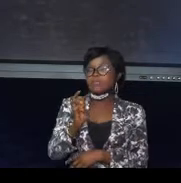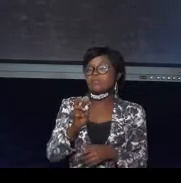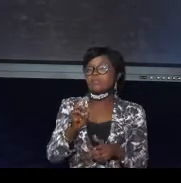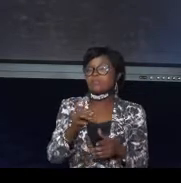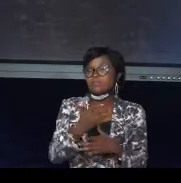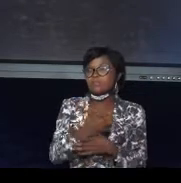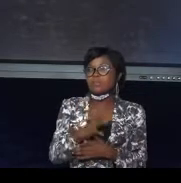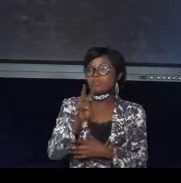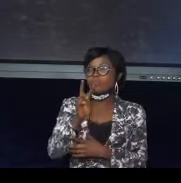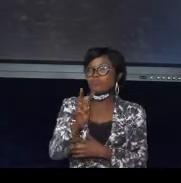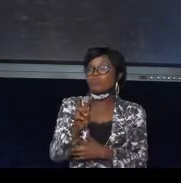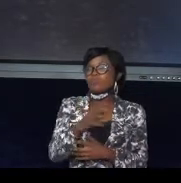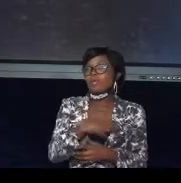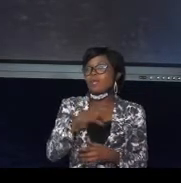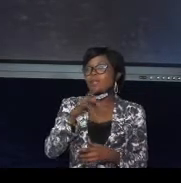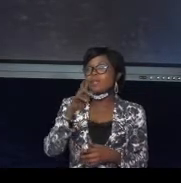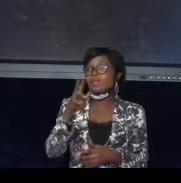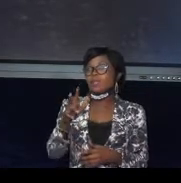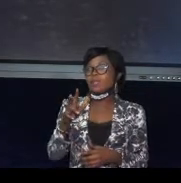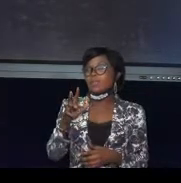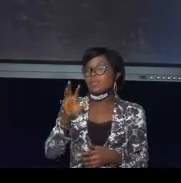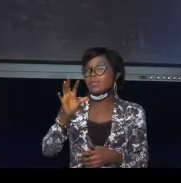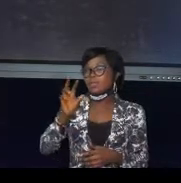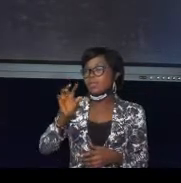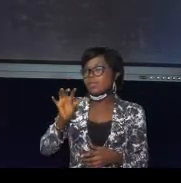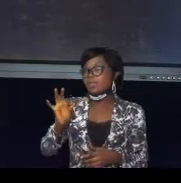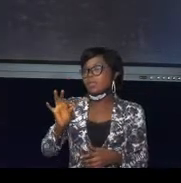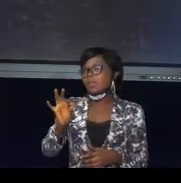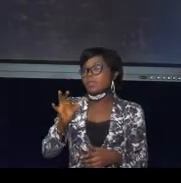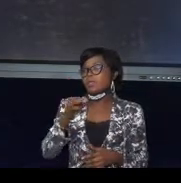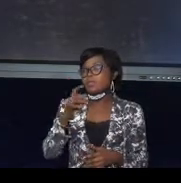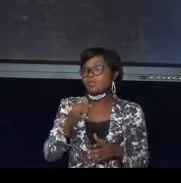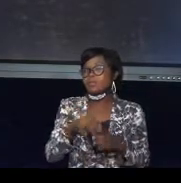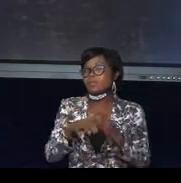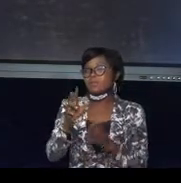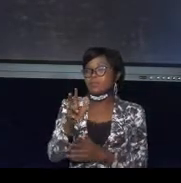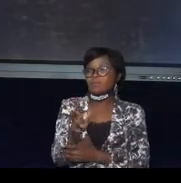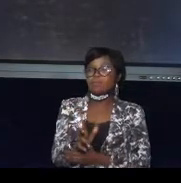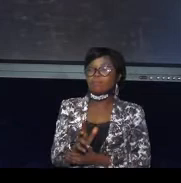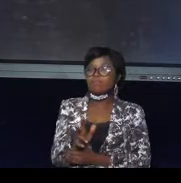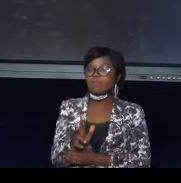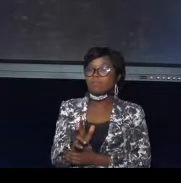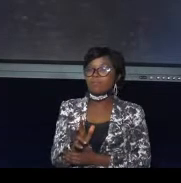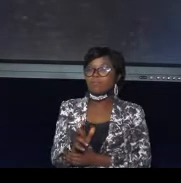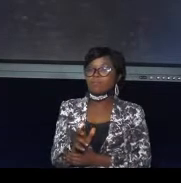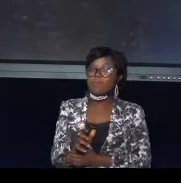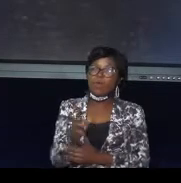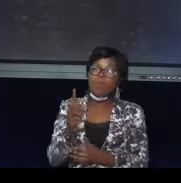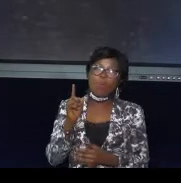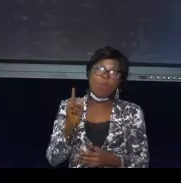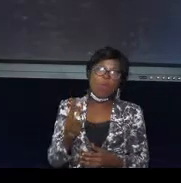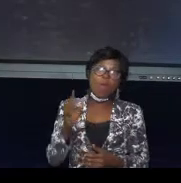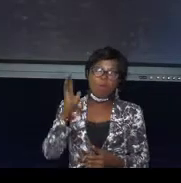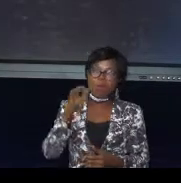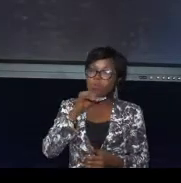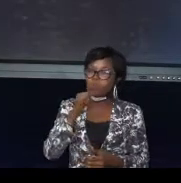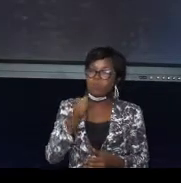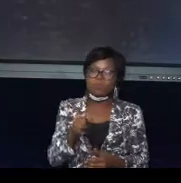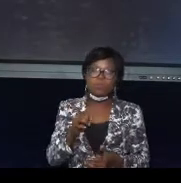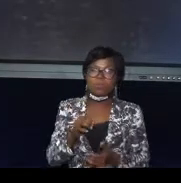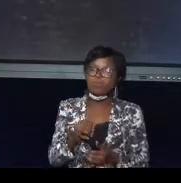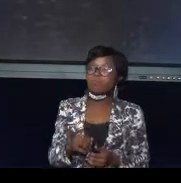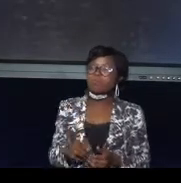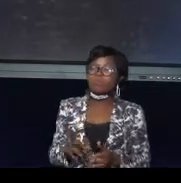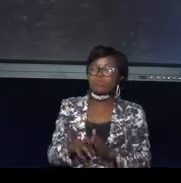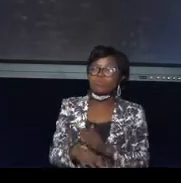3 goes in 9 3 times. So now nothing can go again in 2 and 3. Okay, except of course 1, and 1 will not reduce